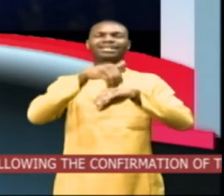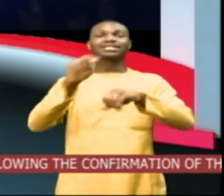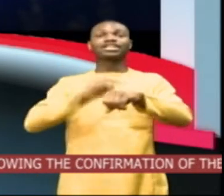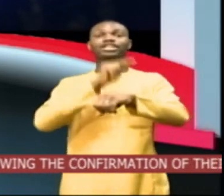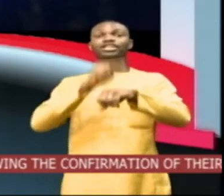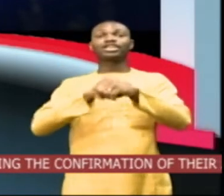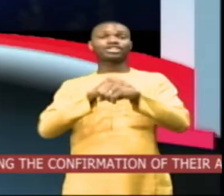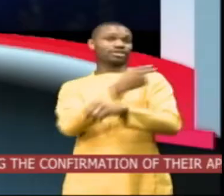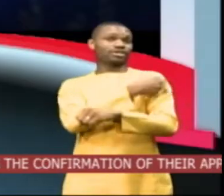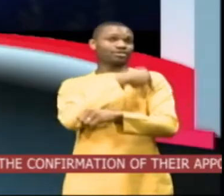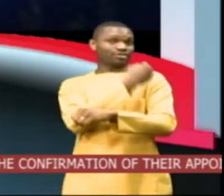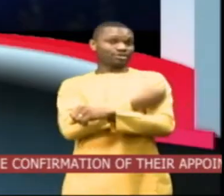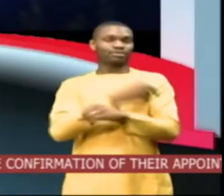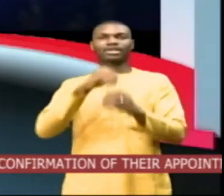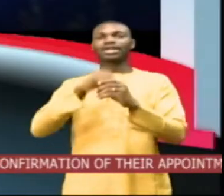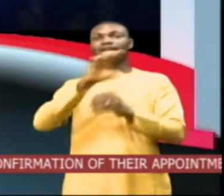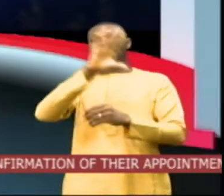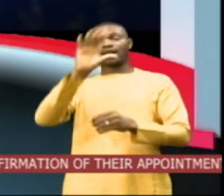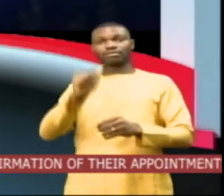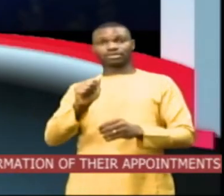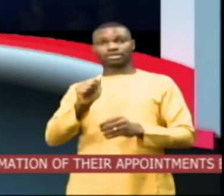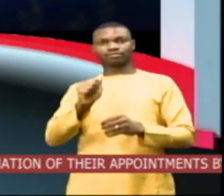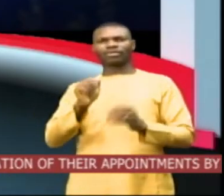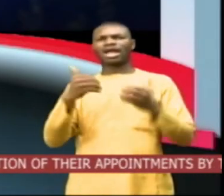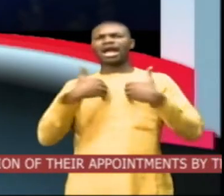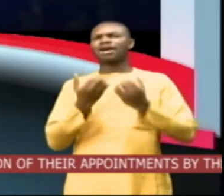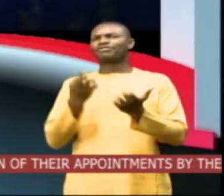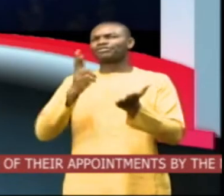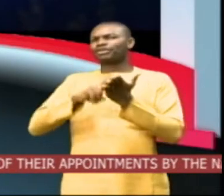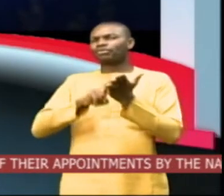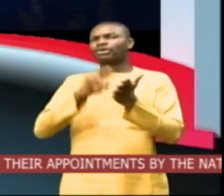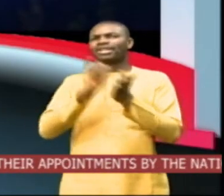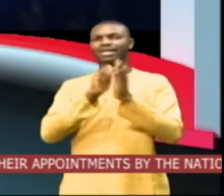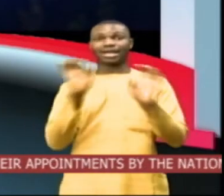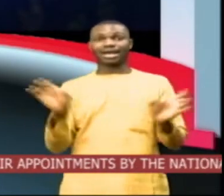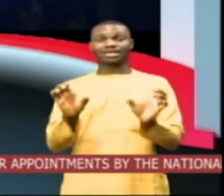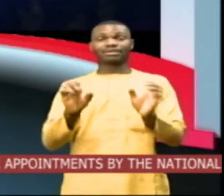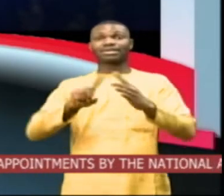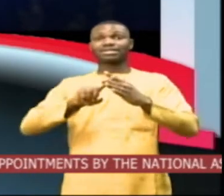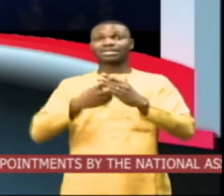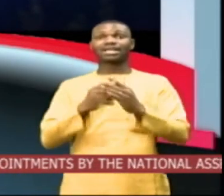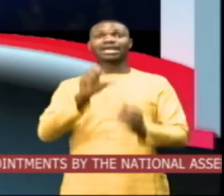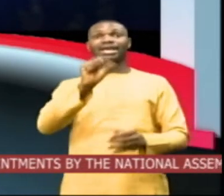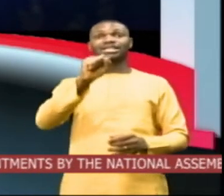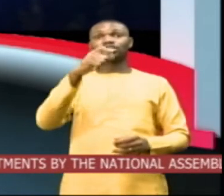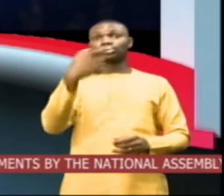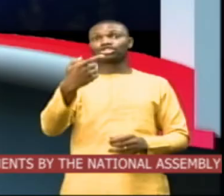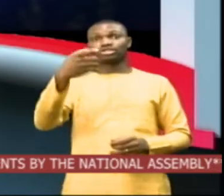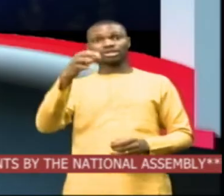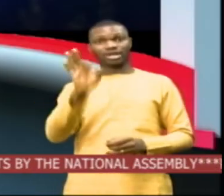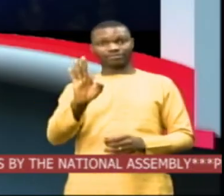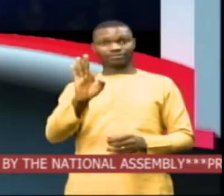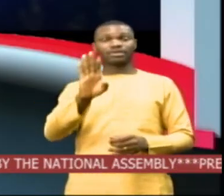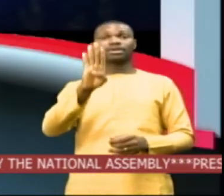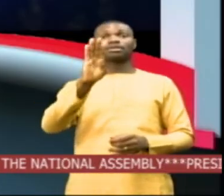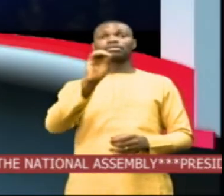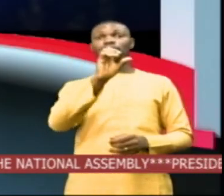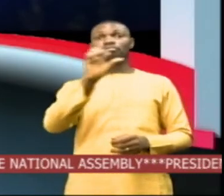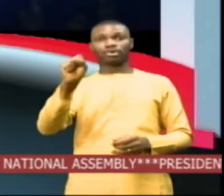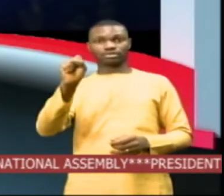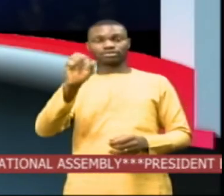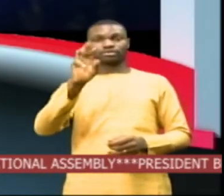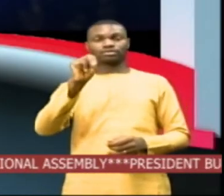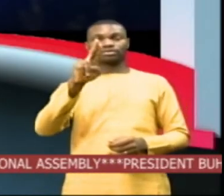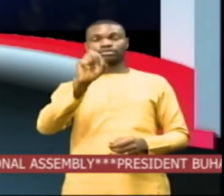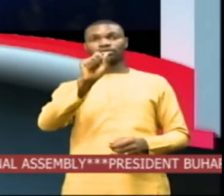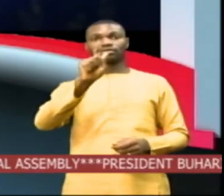Abuja. Kenneth Inanim reports that the vaccination exercise was flagged off by the Secretary to the Government of the Federation and Chairman of